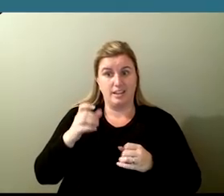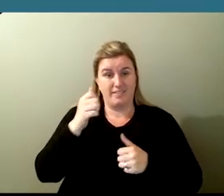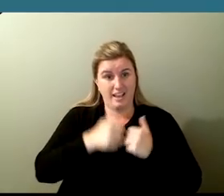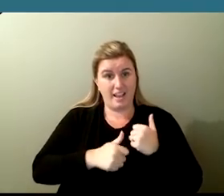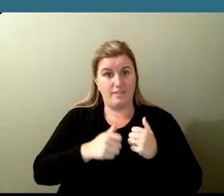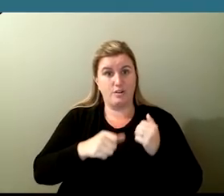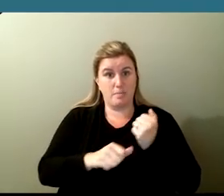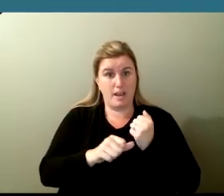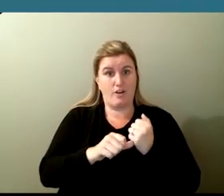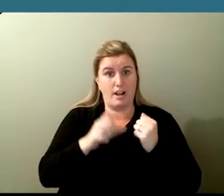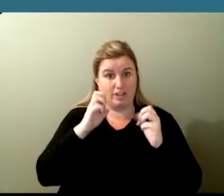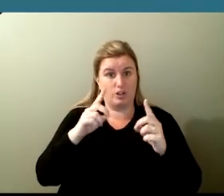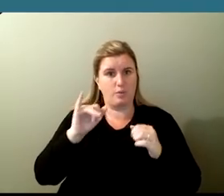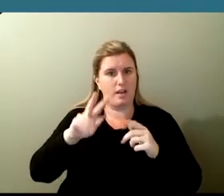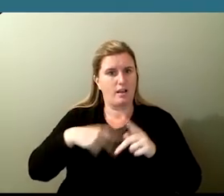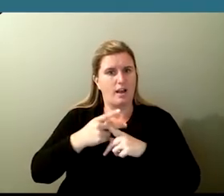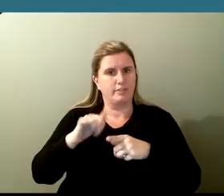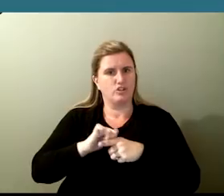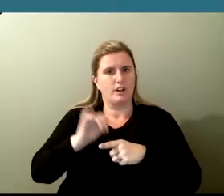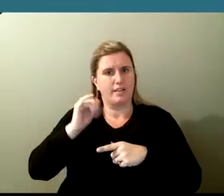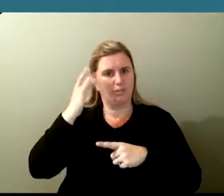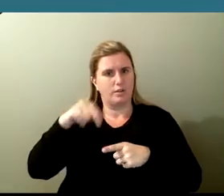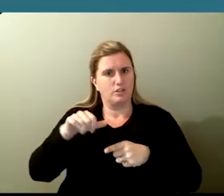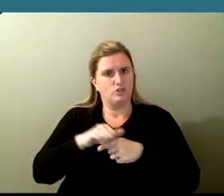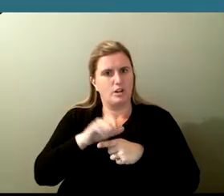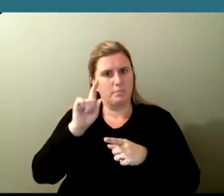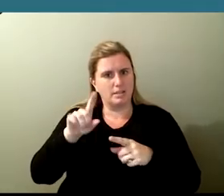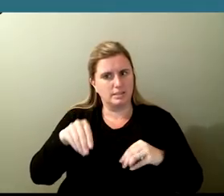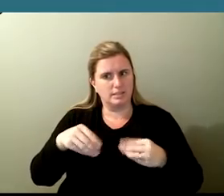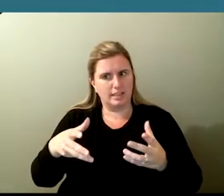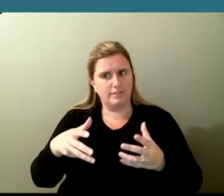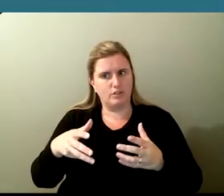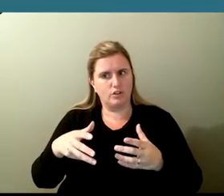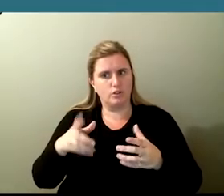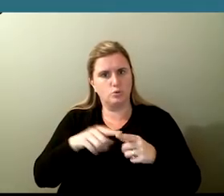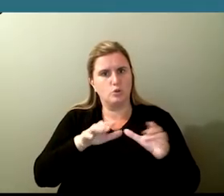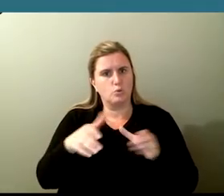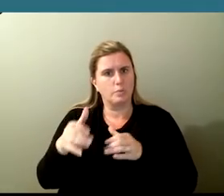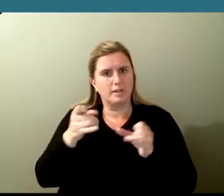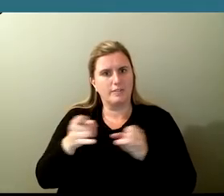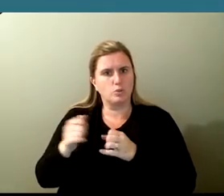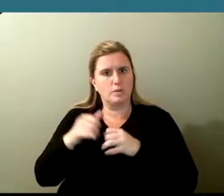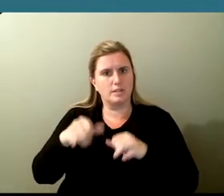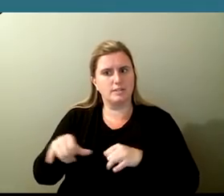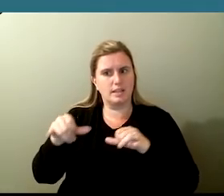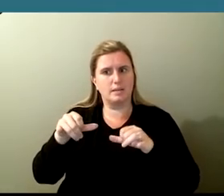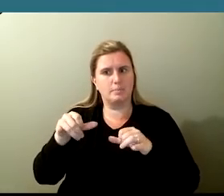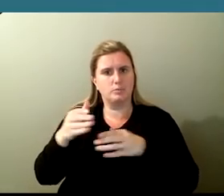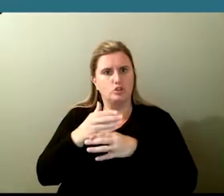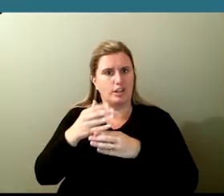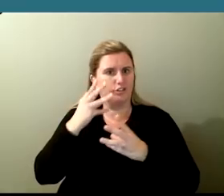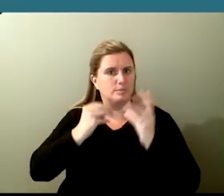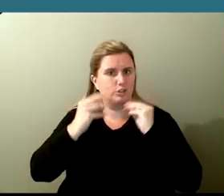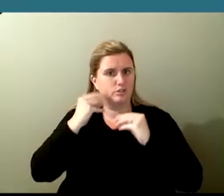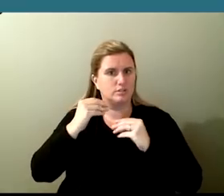every peer educator with this kind of training. That's why this training must be delivered to a group of individuals with the same, with shared